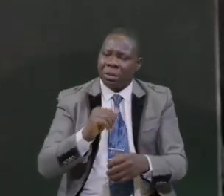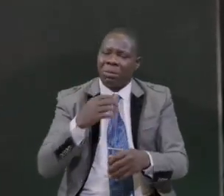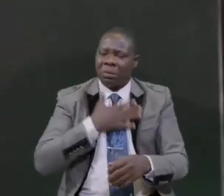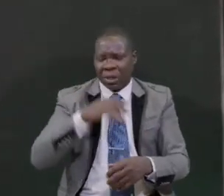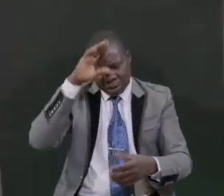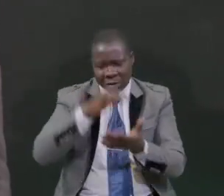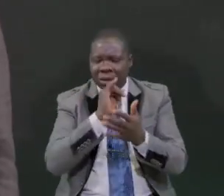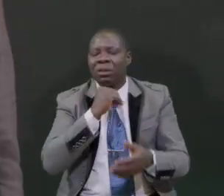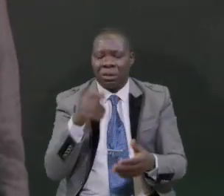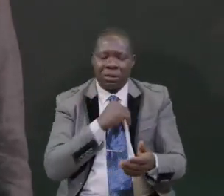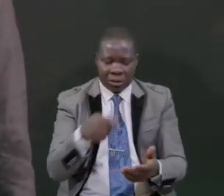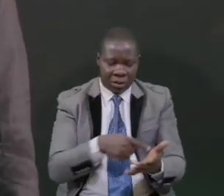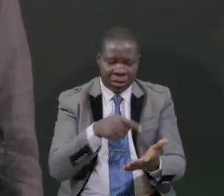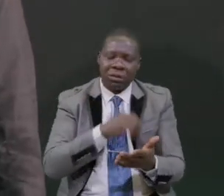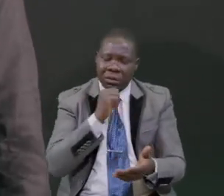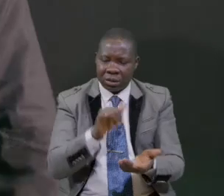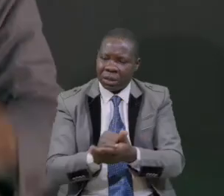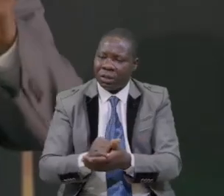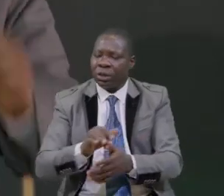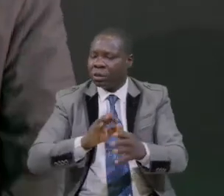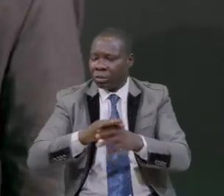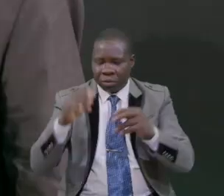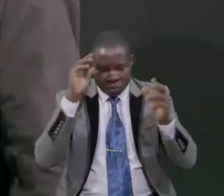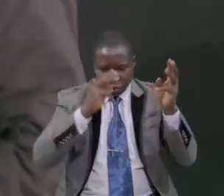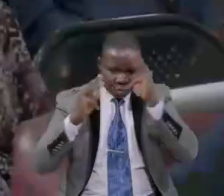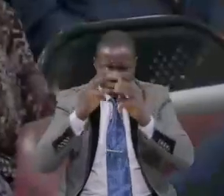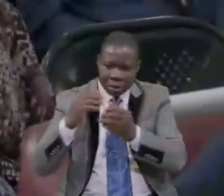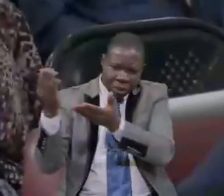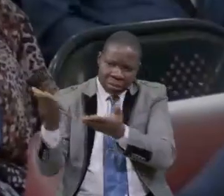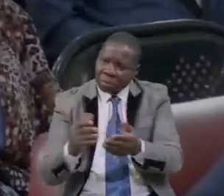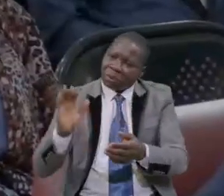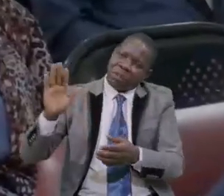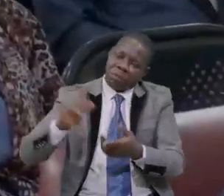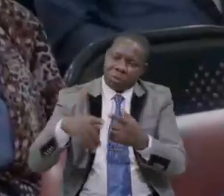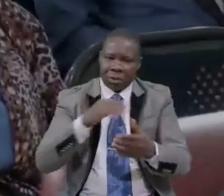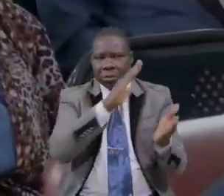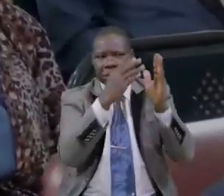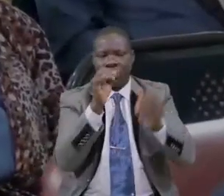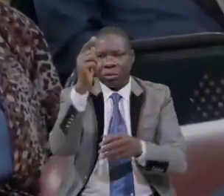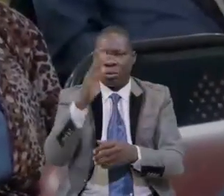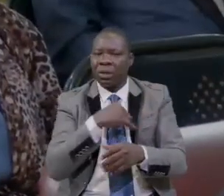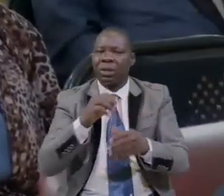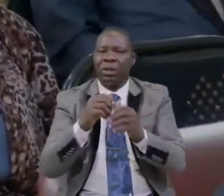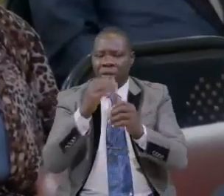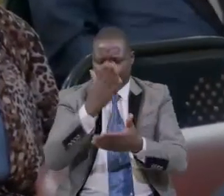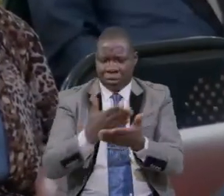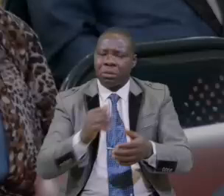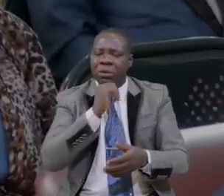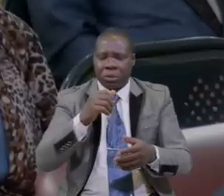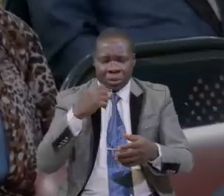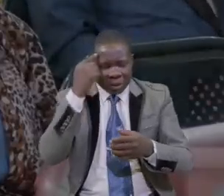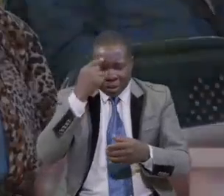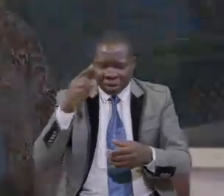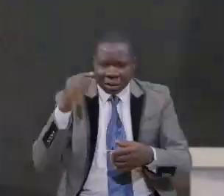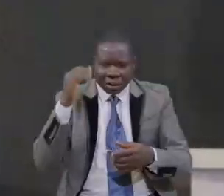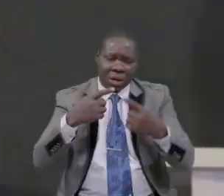God and something unimaginable will happen to him. And so we settle the home, we settle the